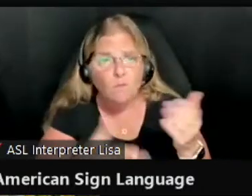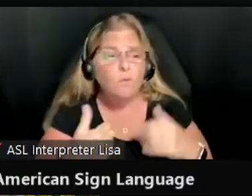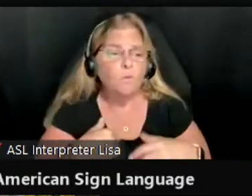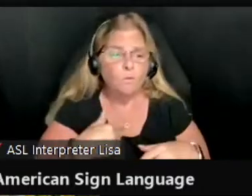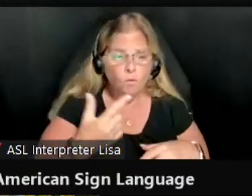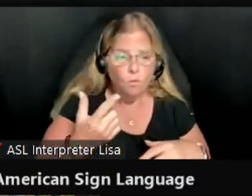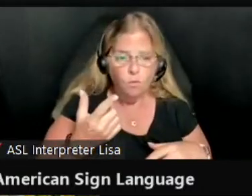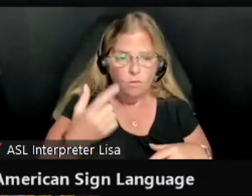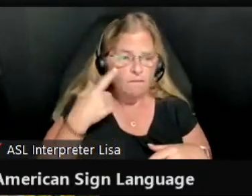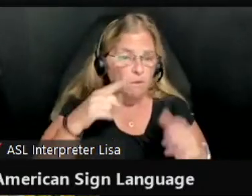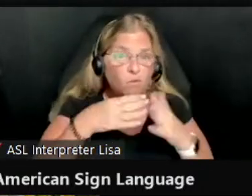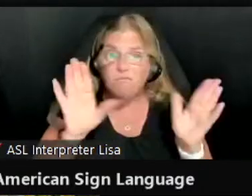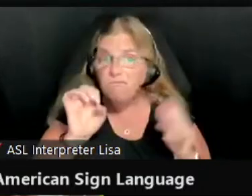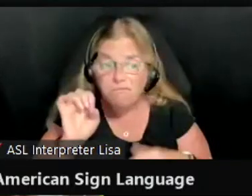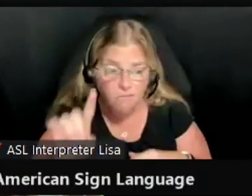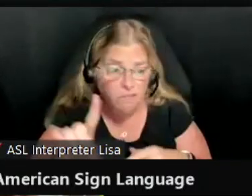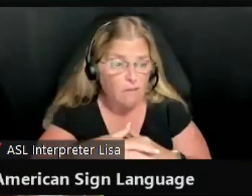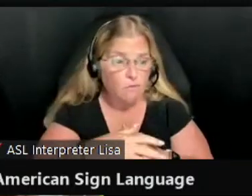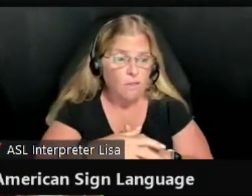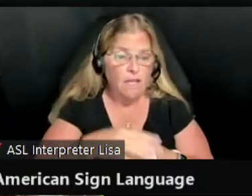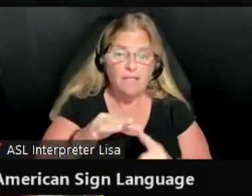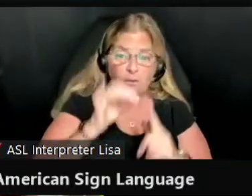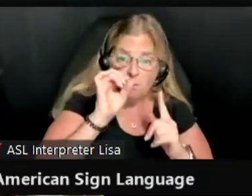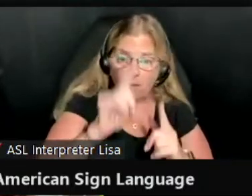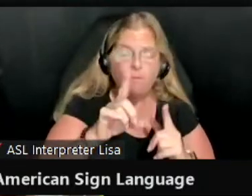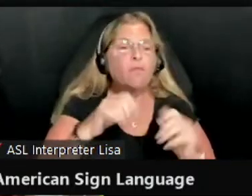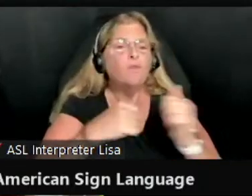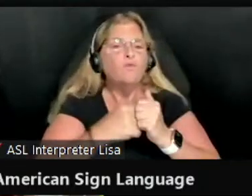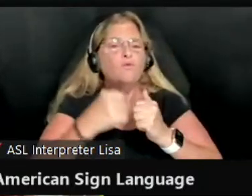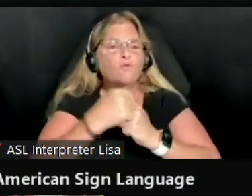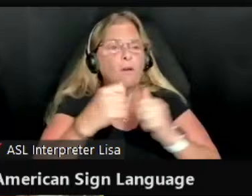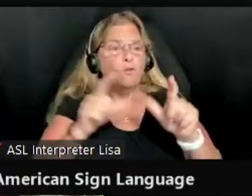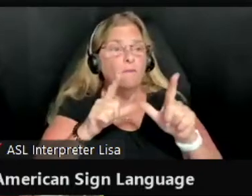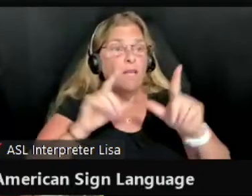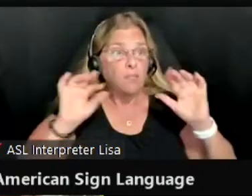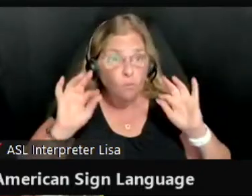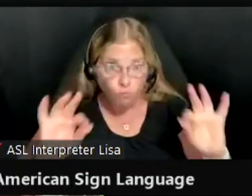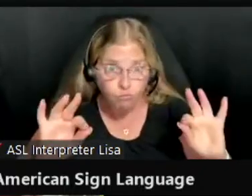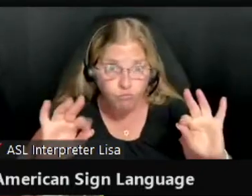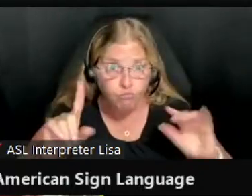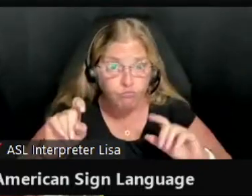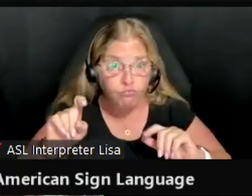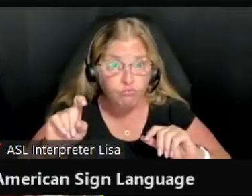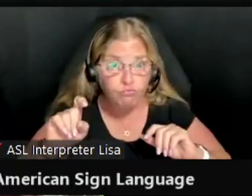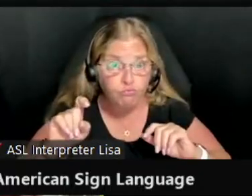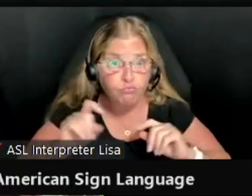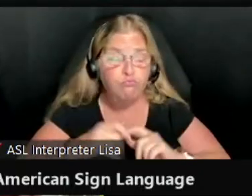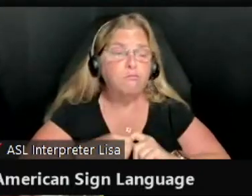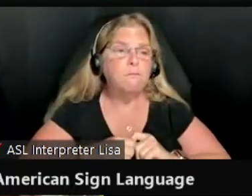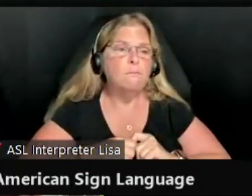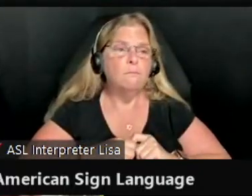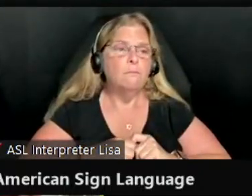does the current setup of the way those licenses are structured and our education preparation programs feed into that?